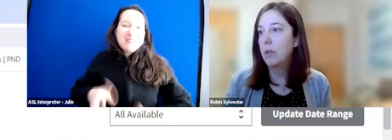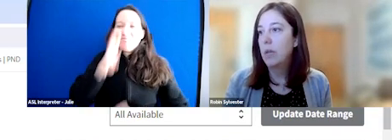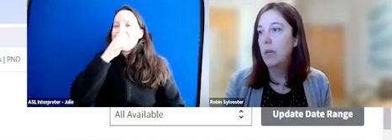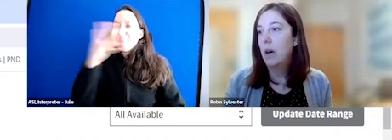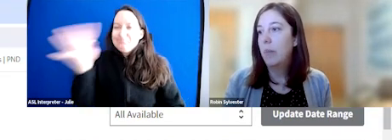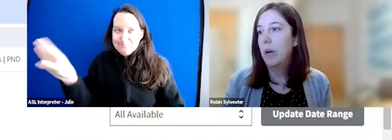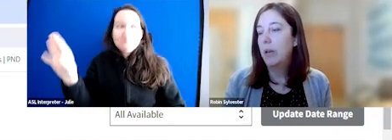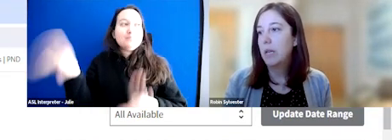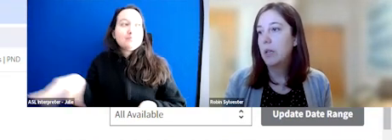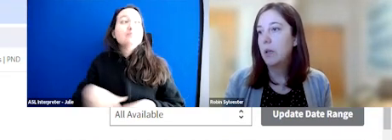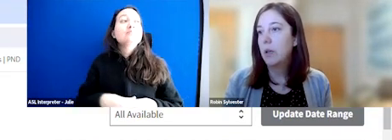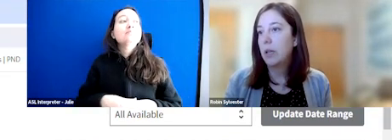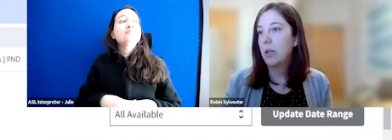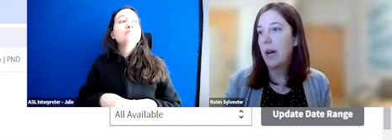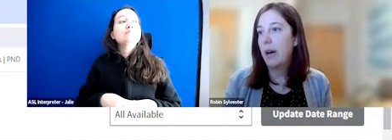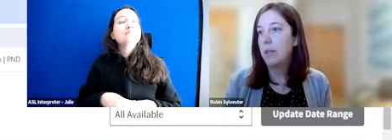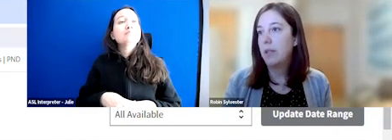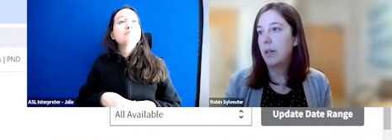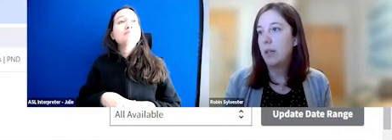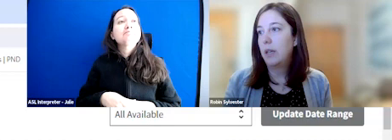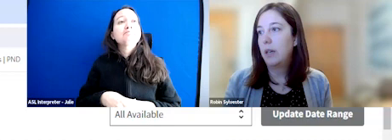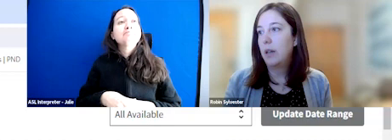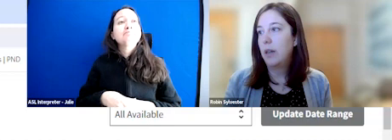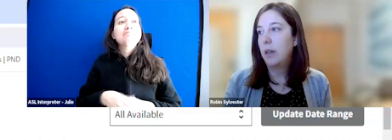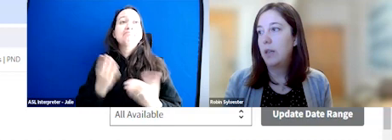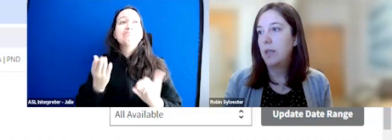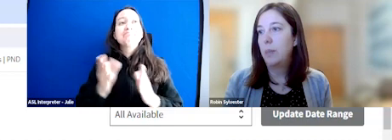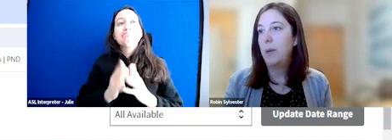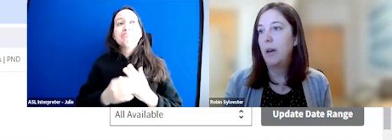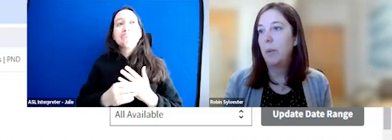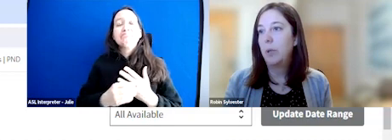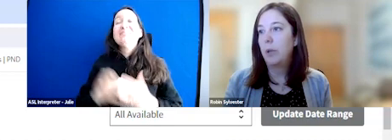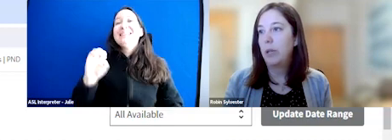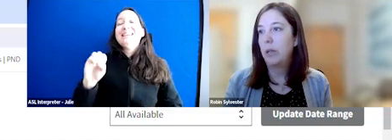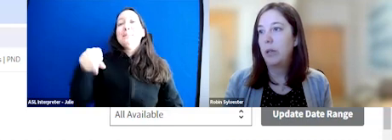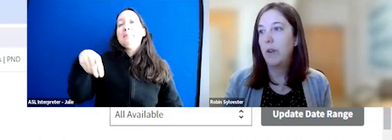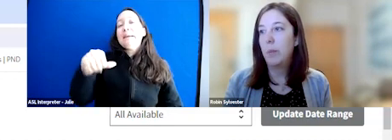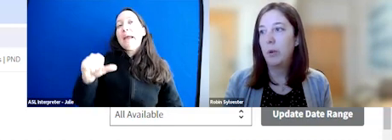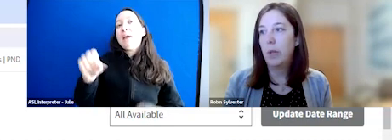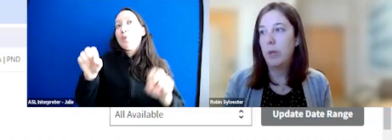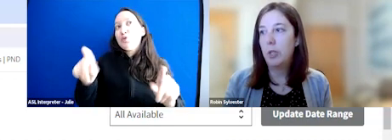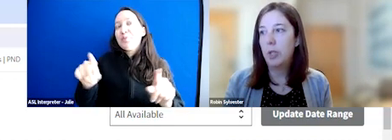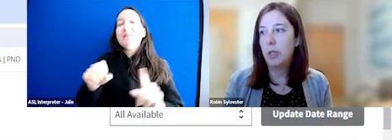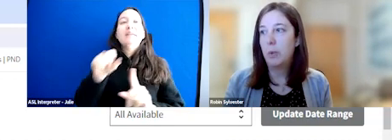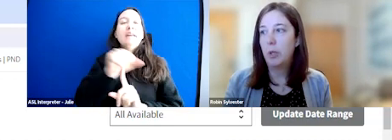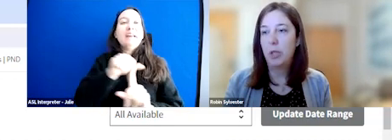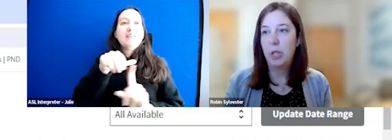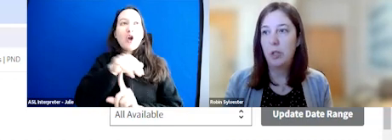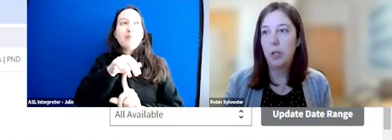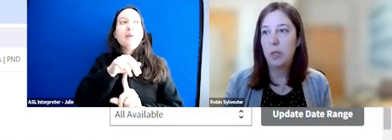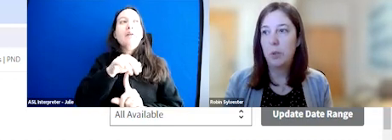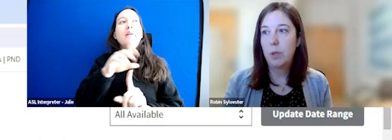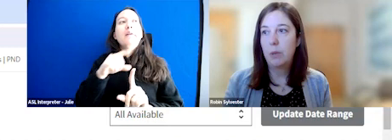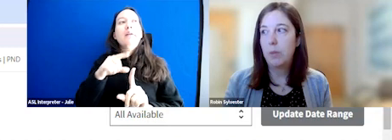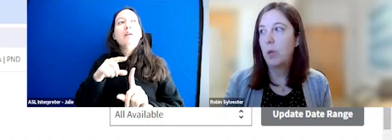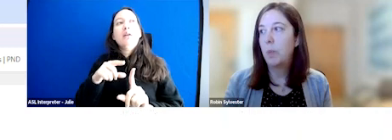those. And I'll take a look at this EPA opportunity here, Environmental and Climate Justice Community Change